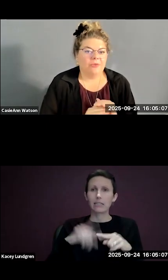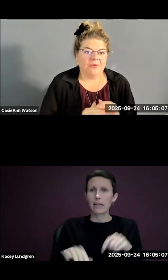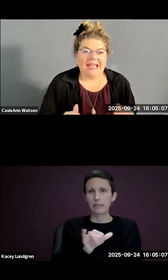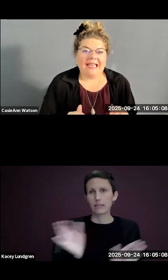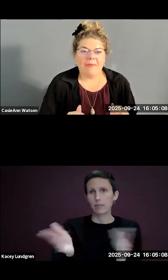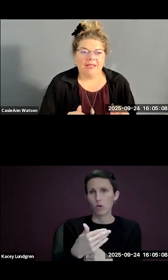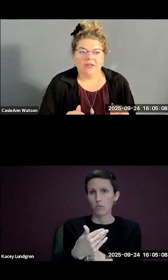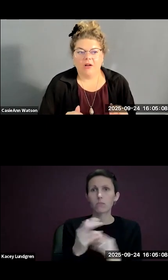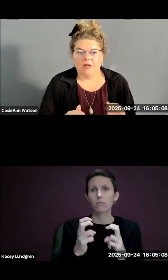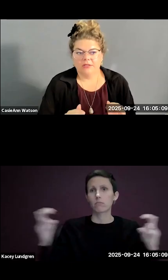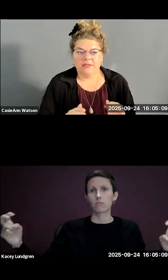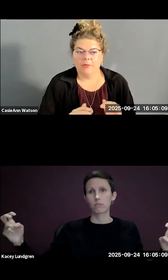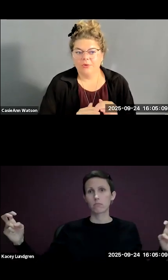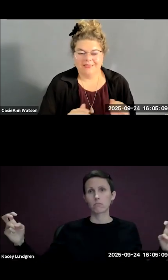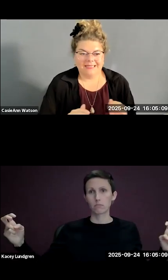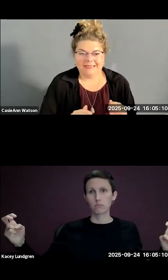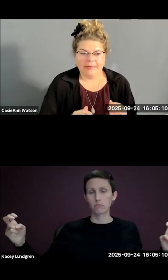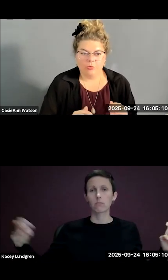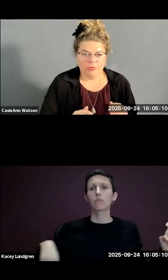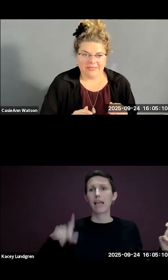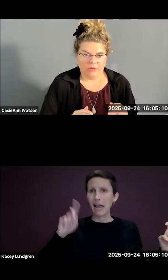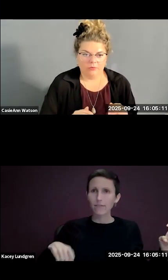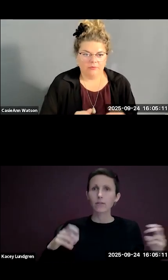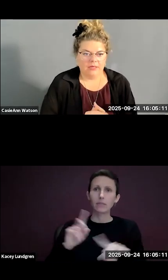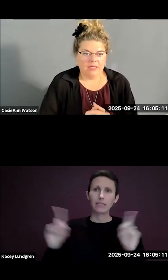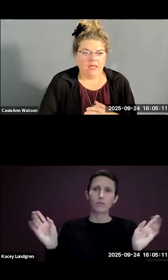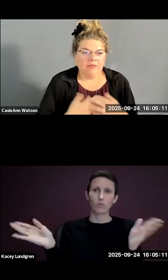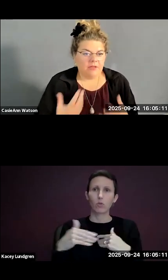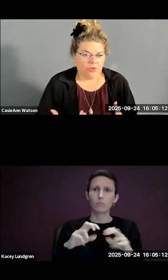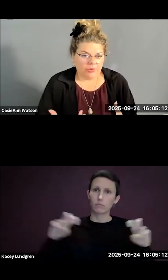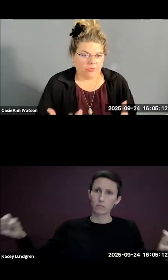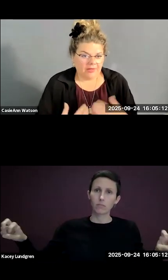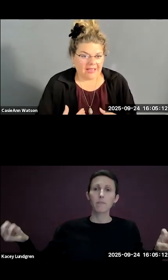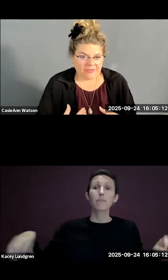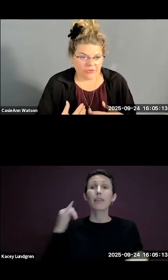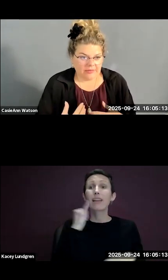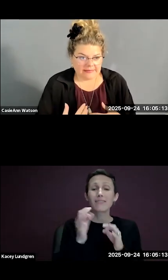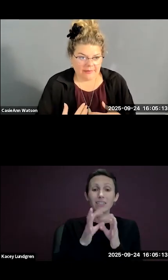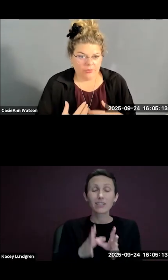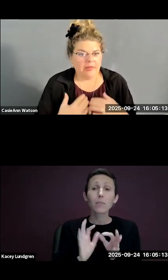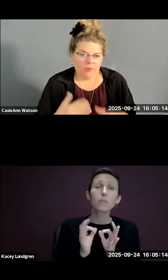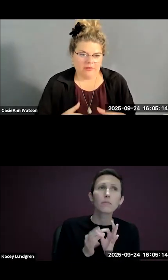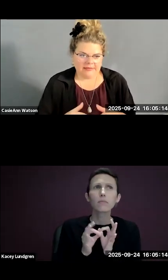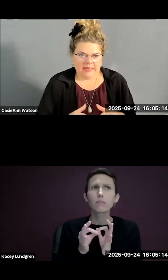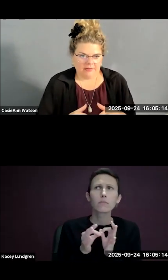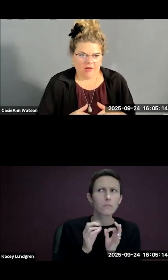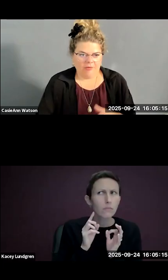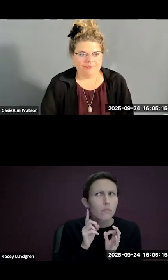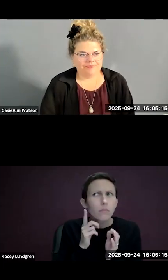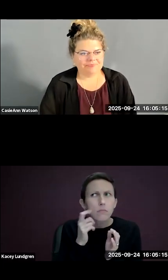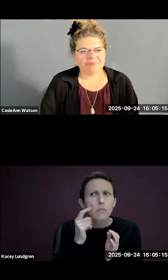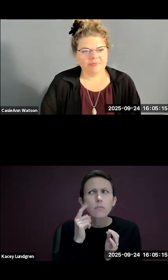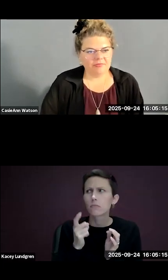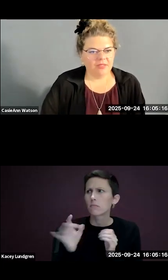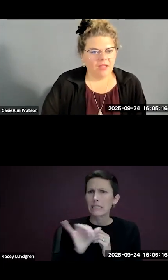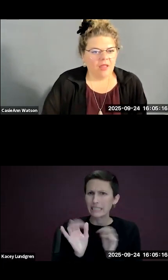service. So you cannot make a call to someone who is in the same room as you. If the interpreter realizes you're in the same room, they will disconnect the